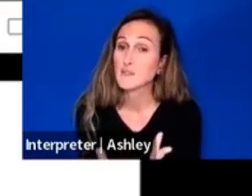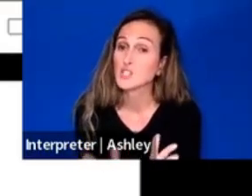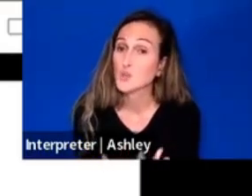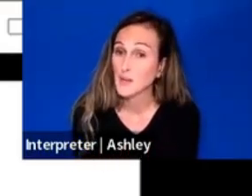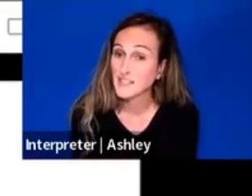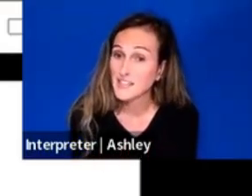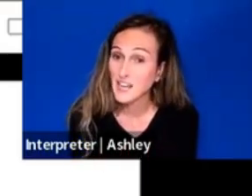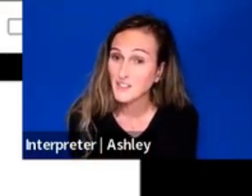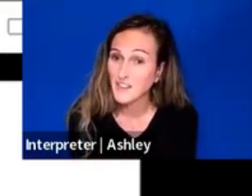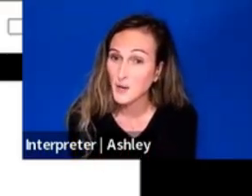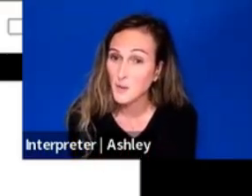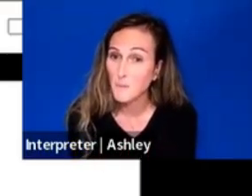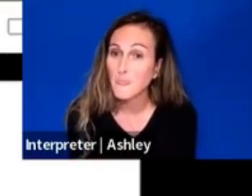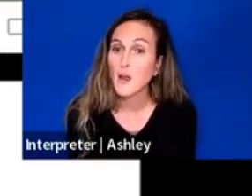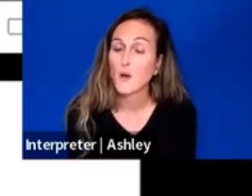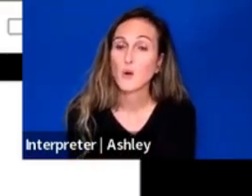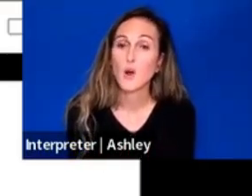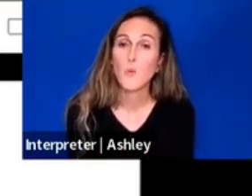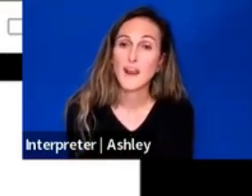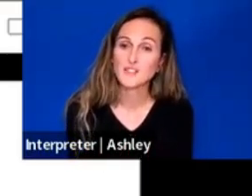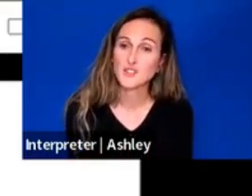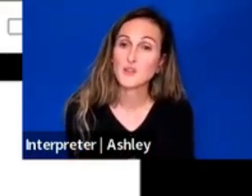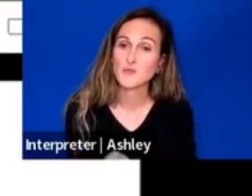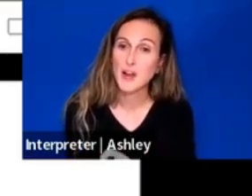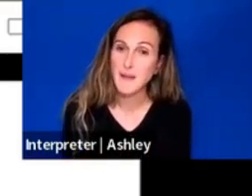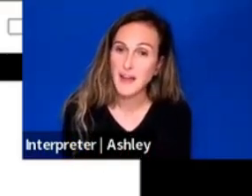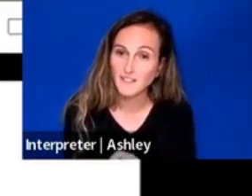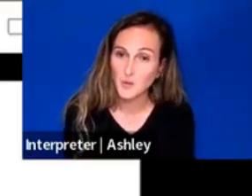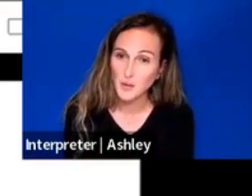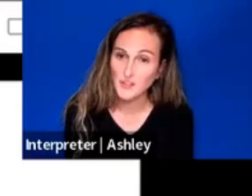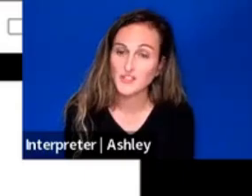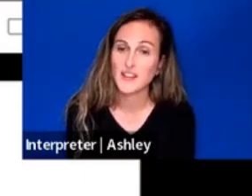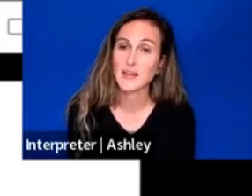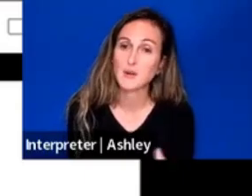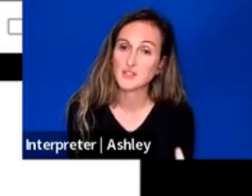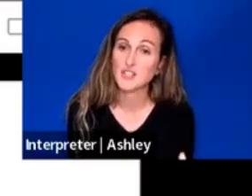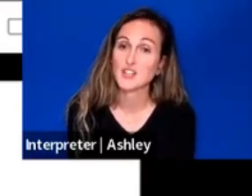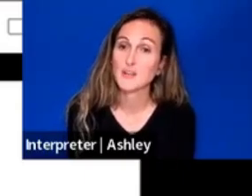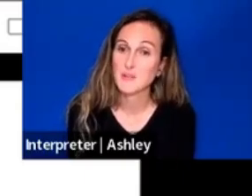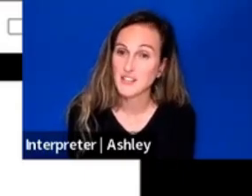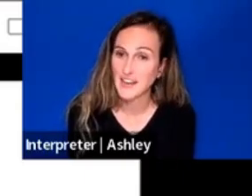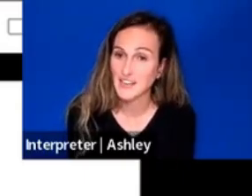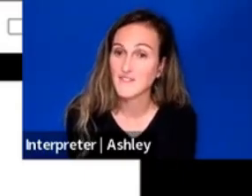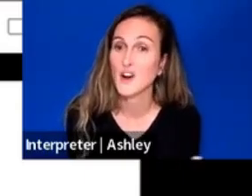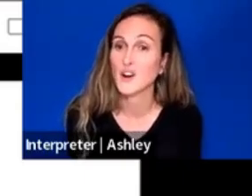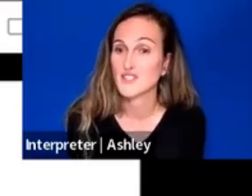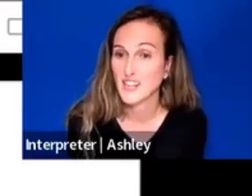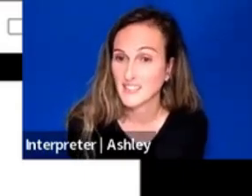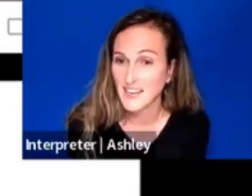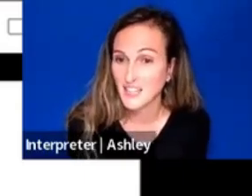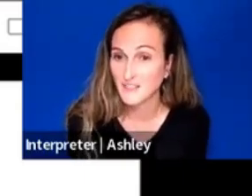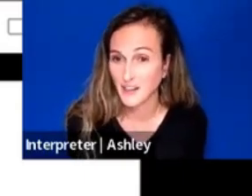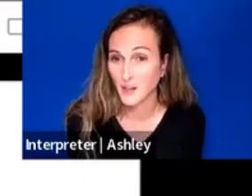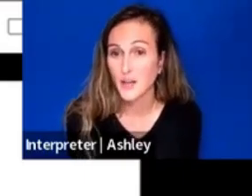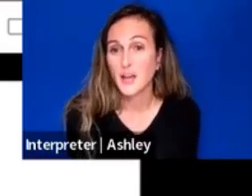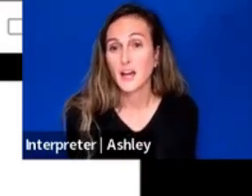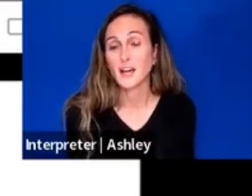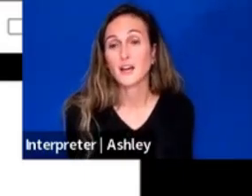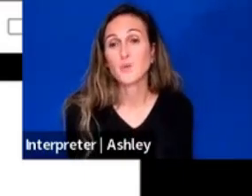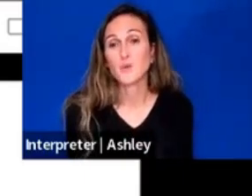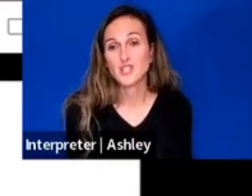good to have a screen in an elevator or a way so you can write back and forth so that that person could communicate if they are stuck in an